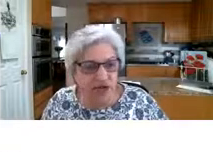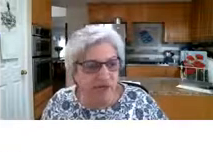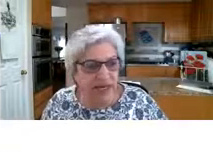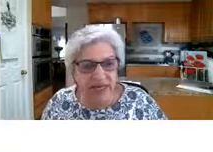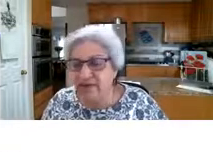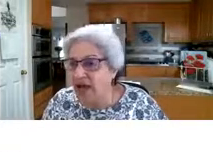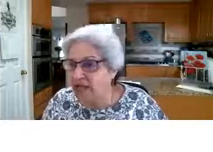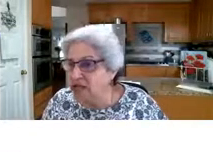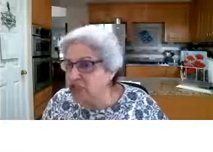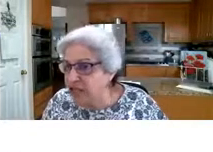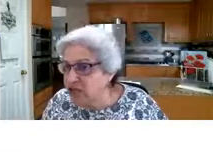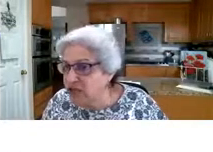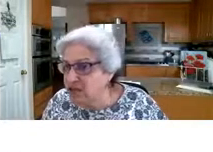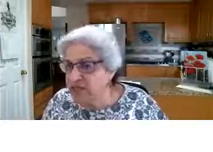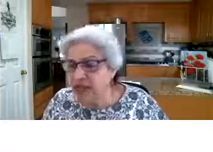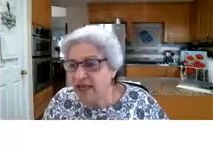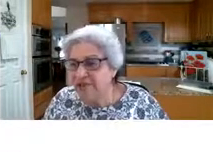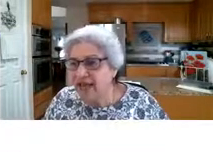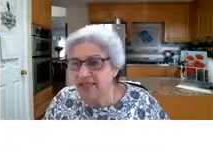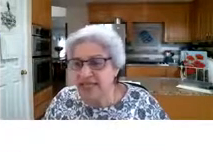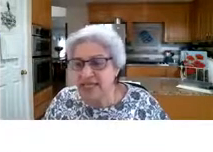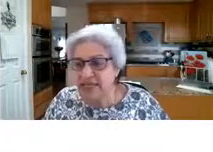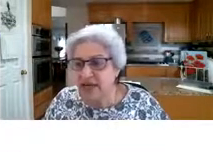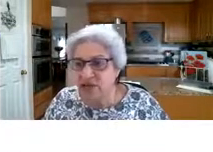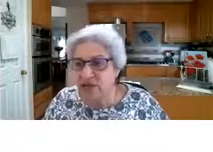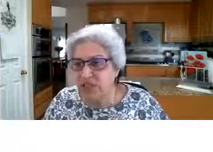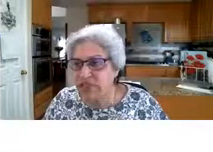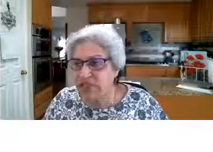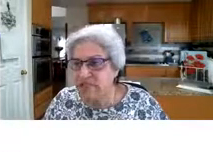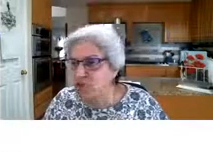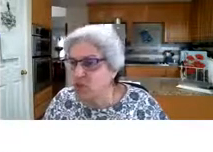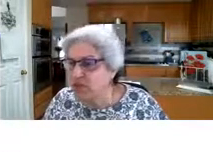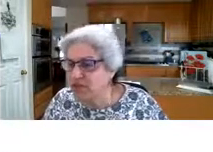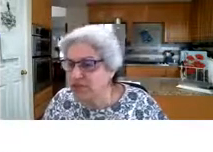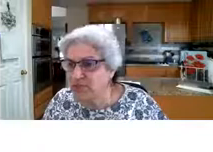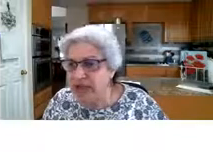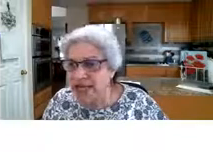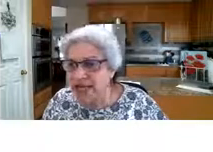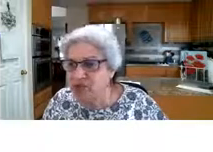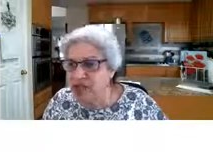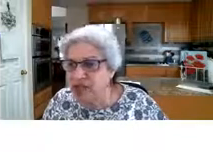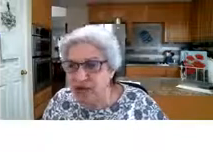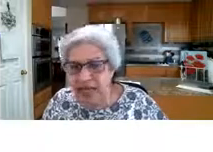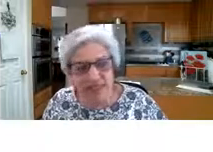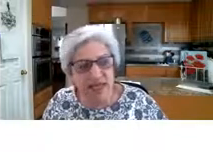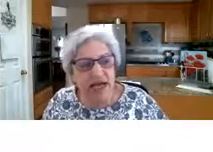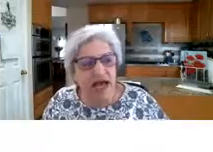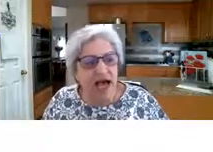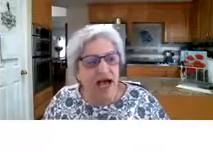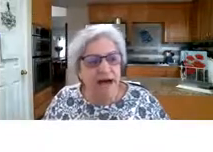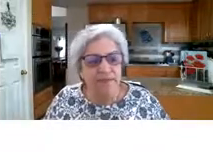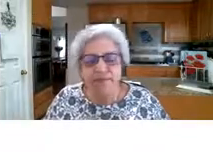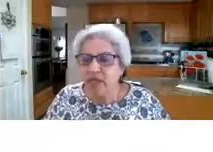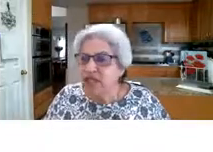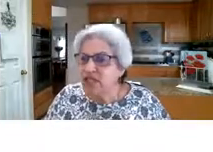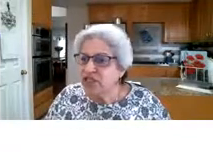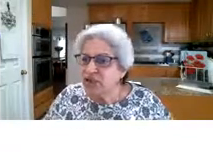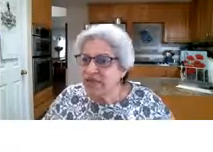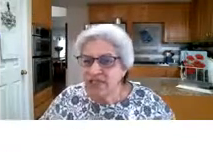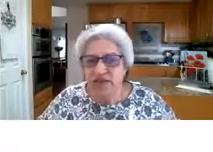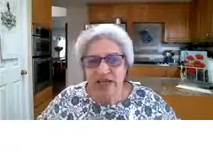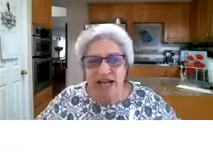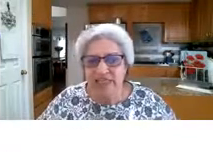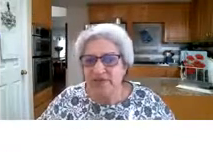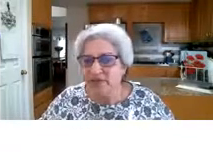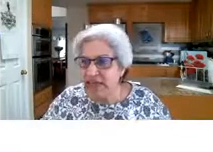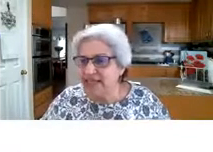50, you might have gotten your shingles vaccine, which is sold under the brand name Shingrix. So